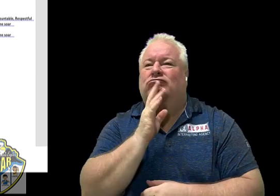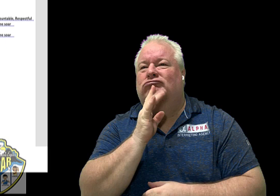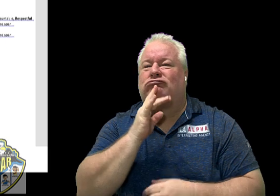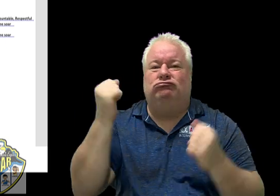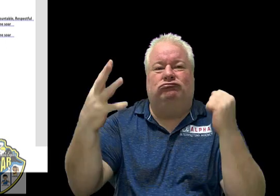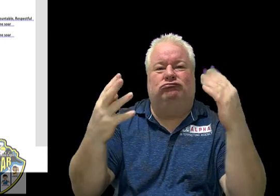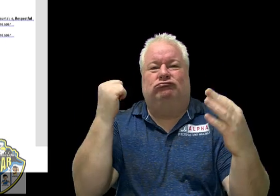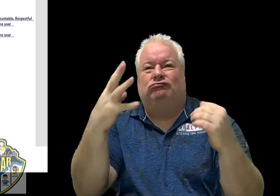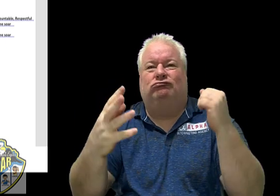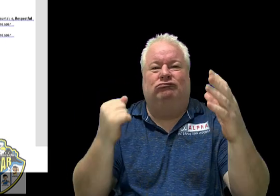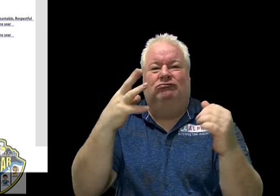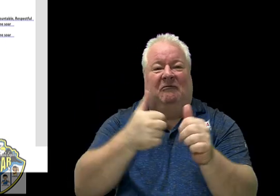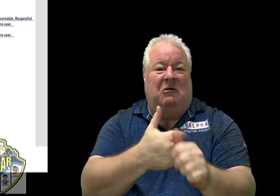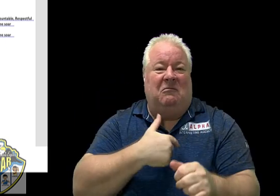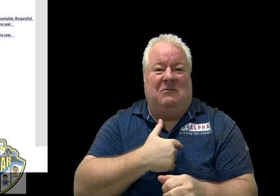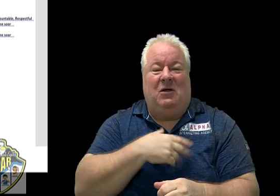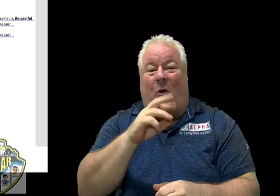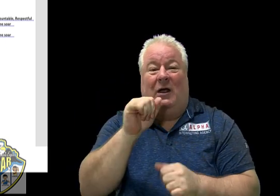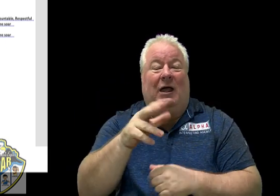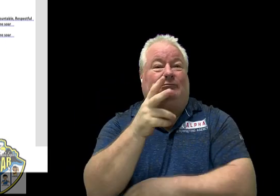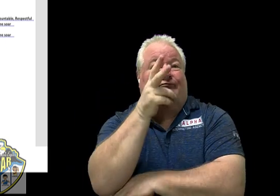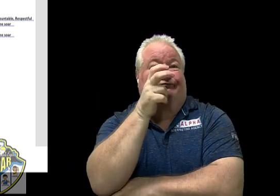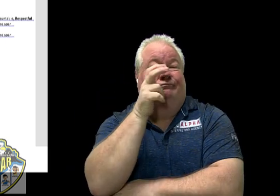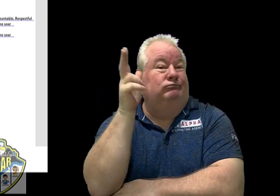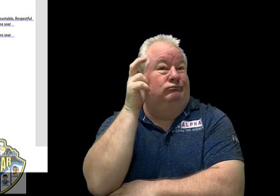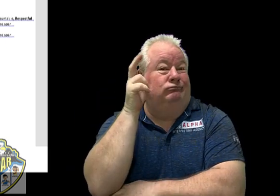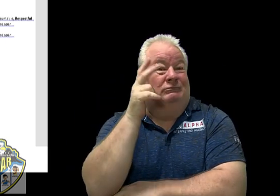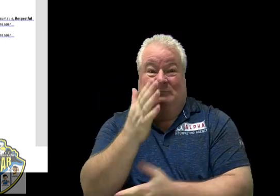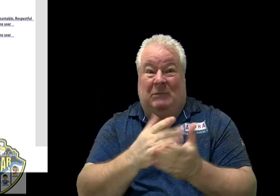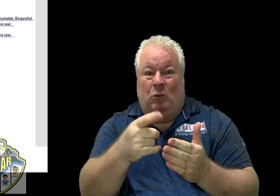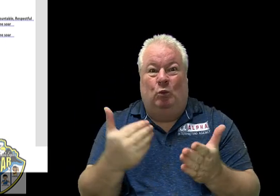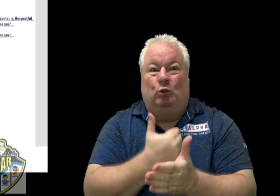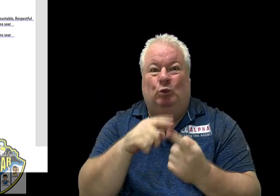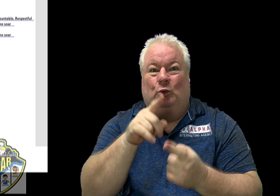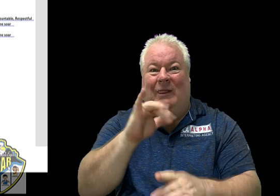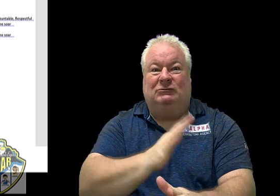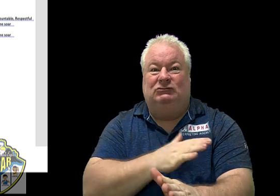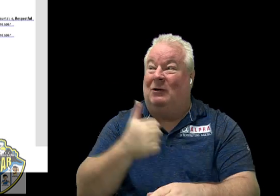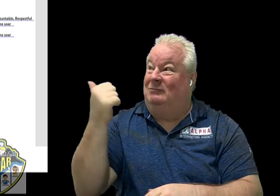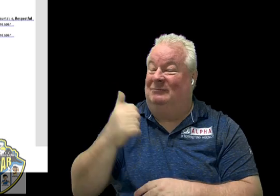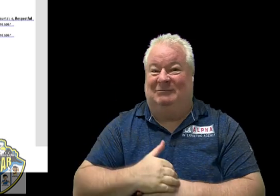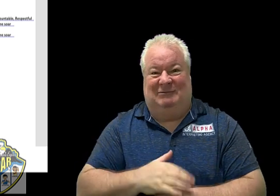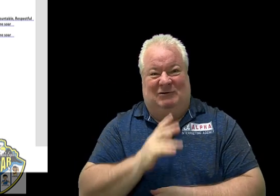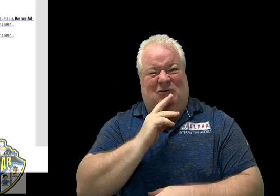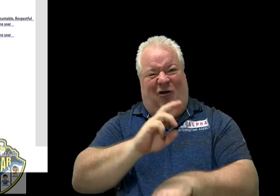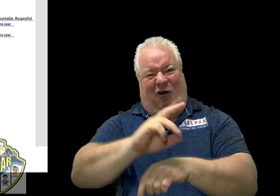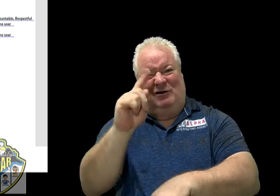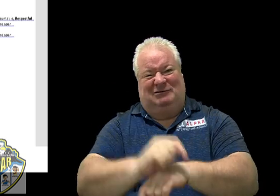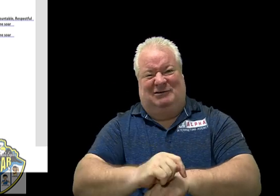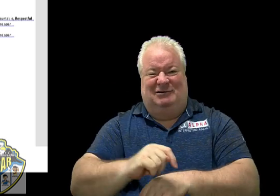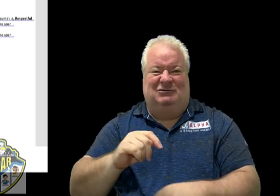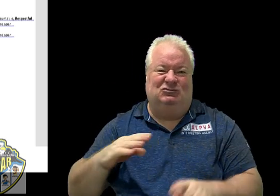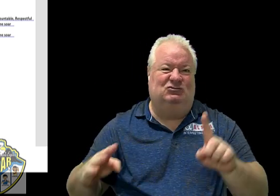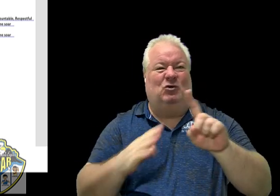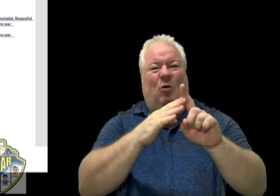this song, or at least listen to it, some of you for the first time, our official RT